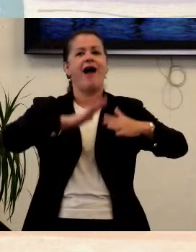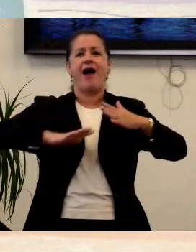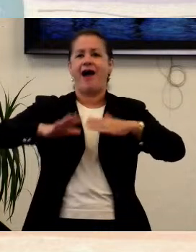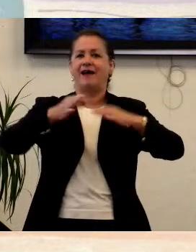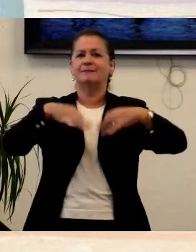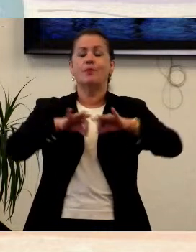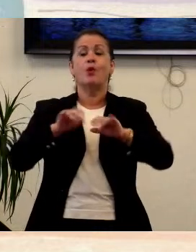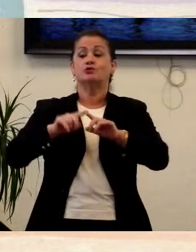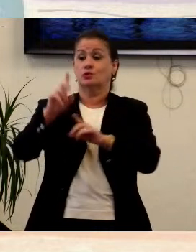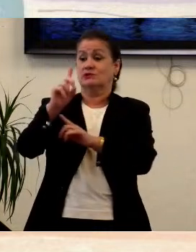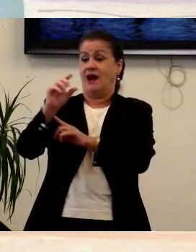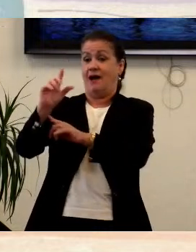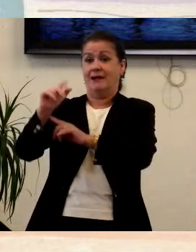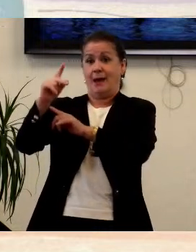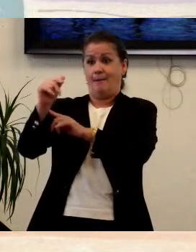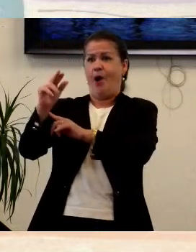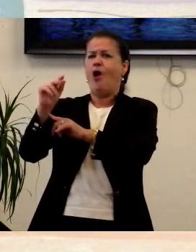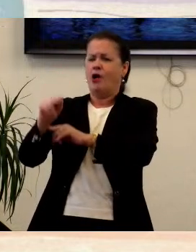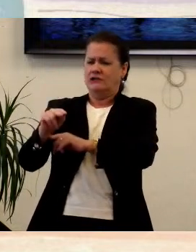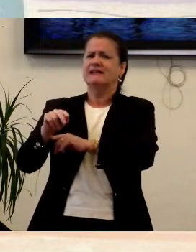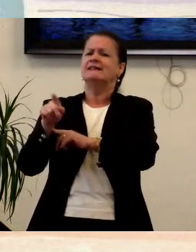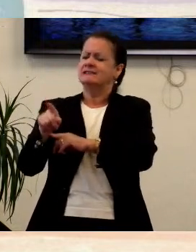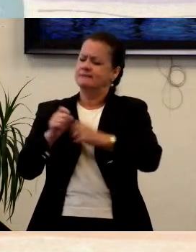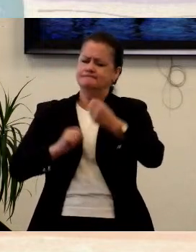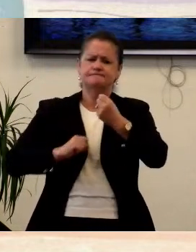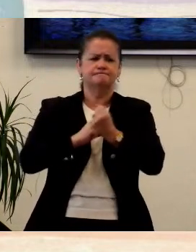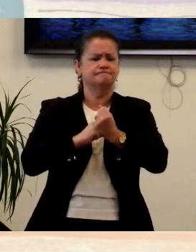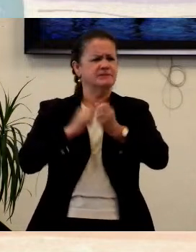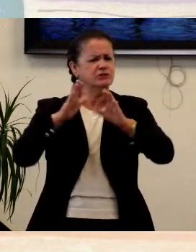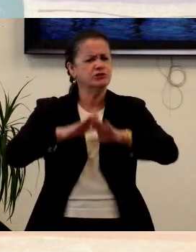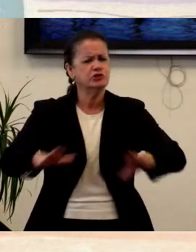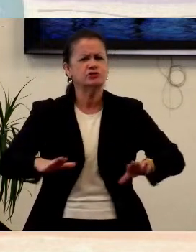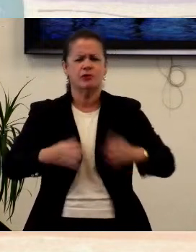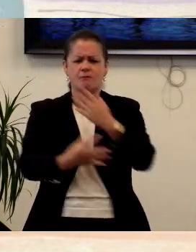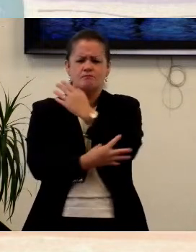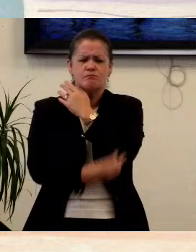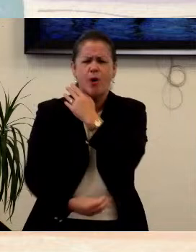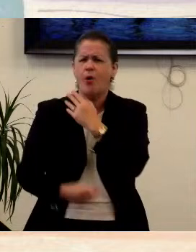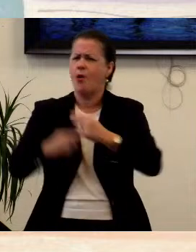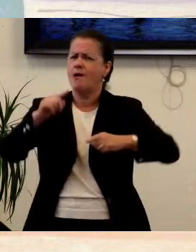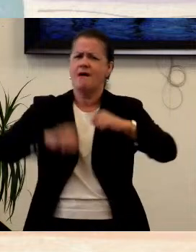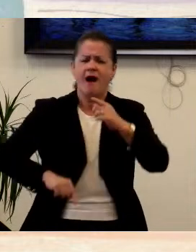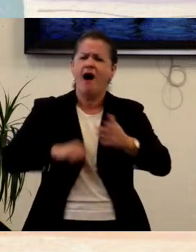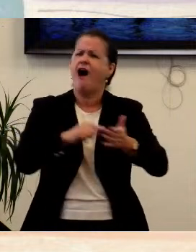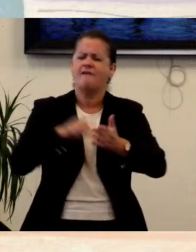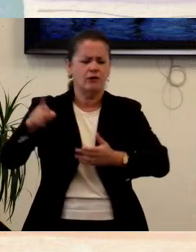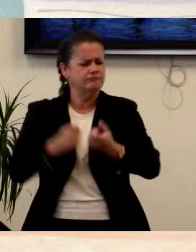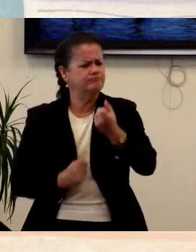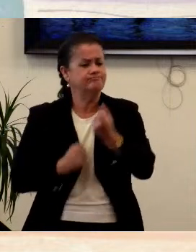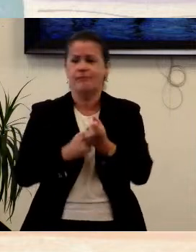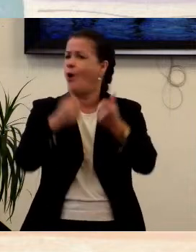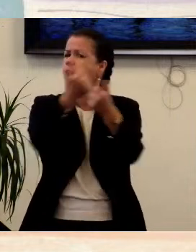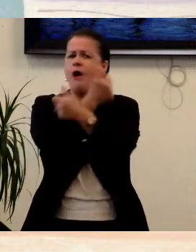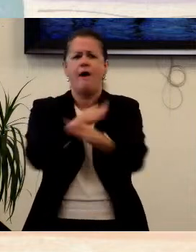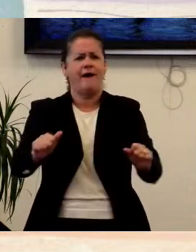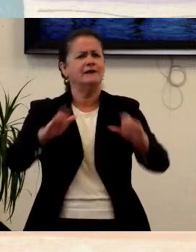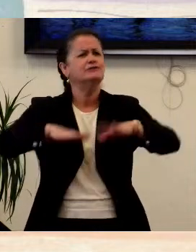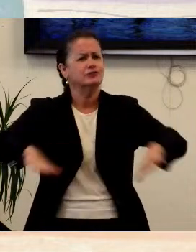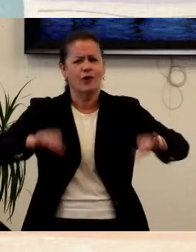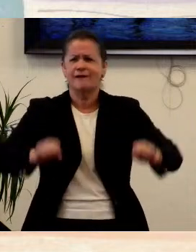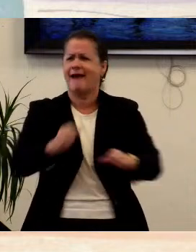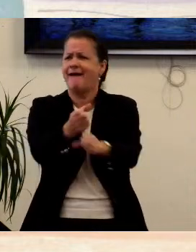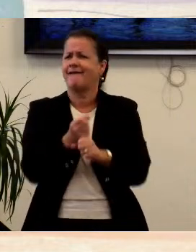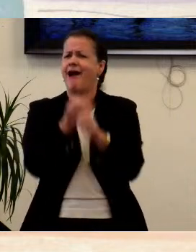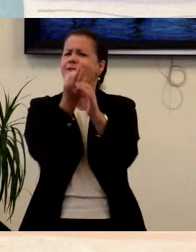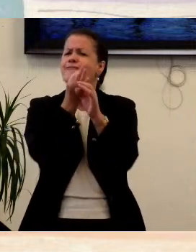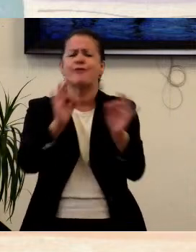Dolly that disadvantaged children are not singled out. So all preschoolers are eligible to receive a free book